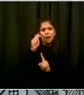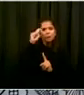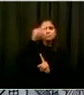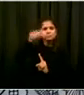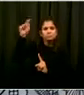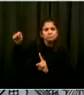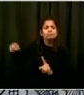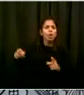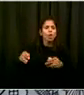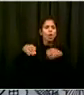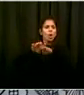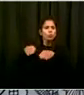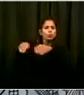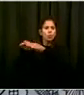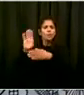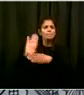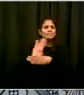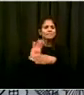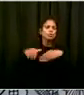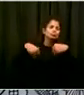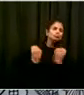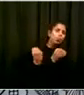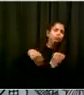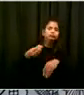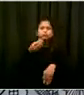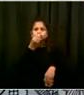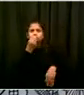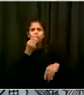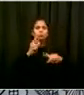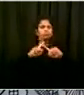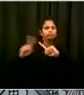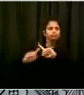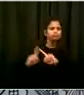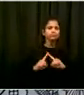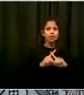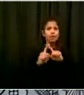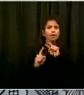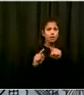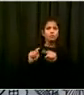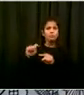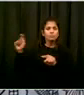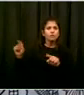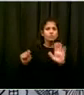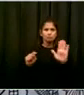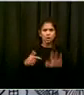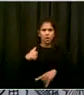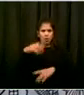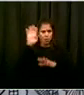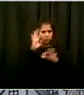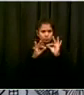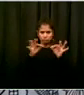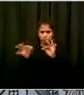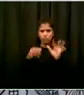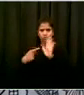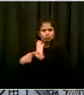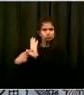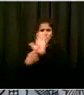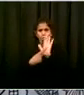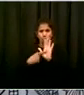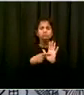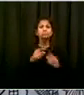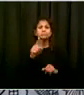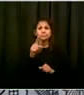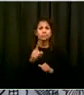That is the one thing that has worked in this country and all around the world. So we need to stop